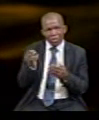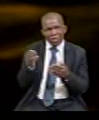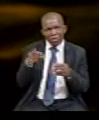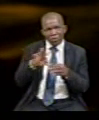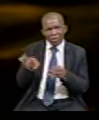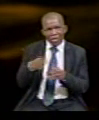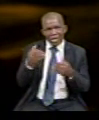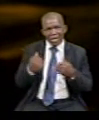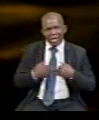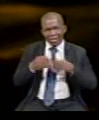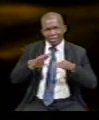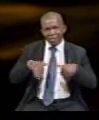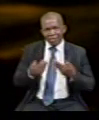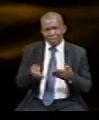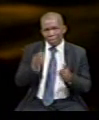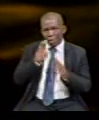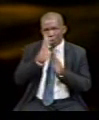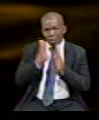had chosen.